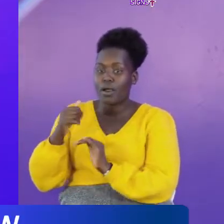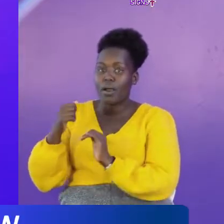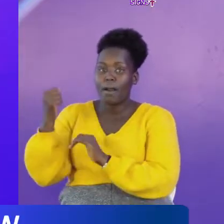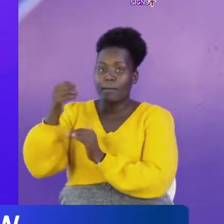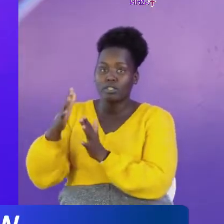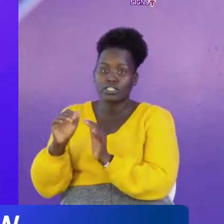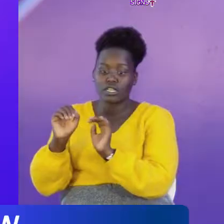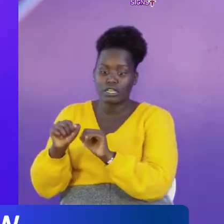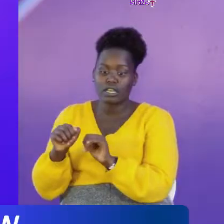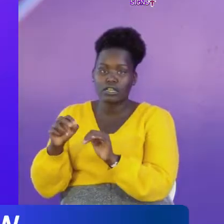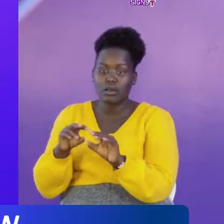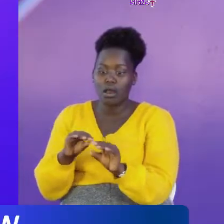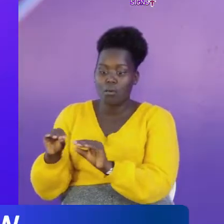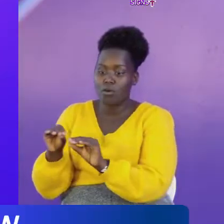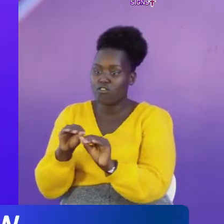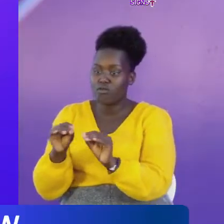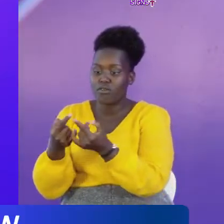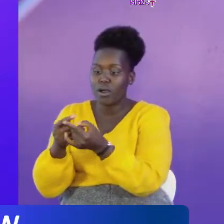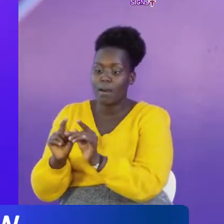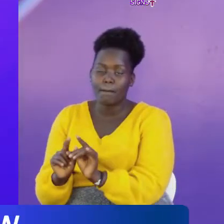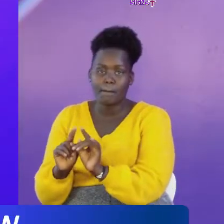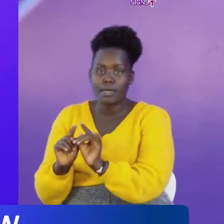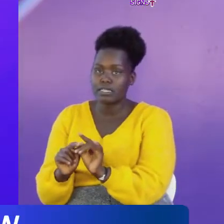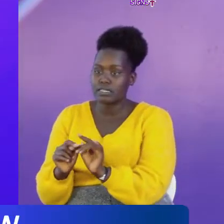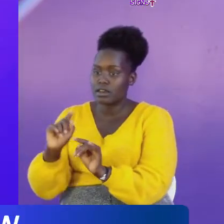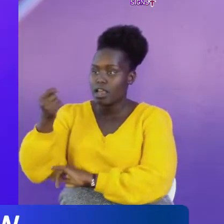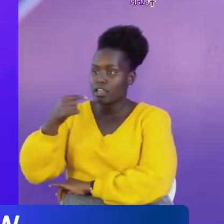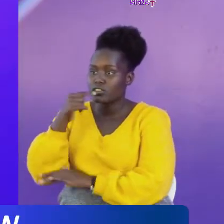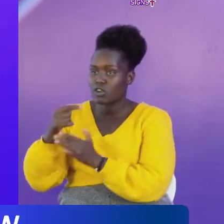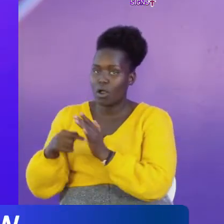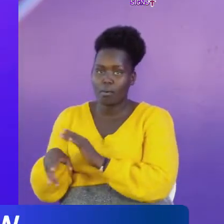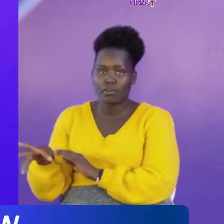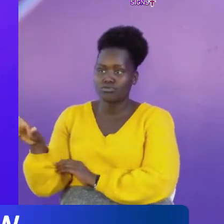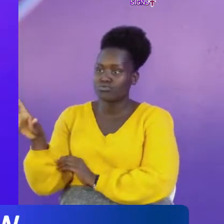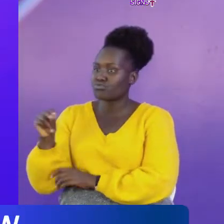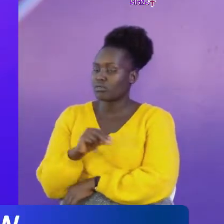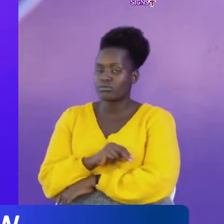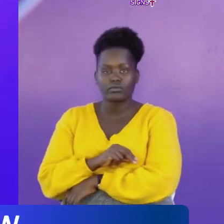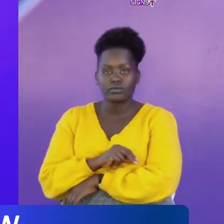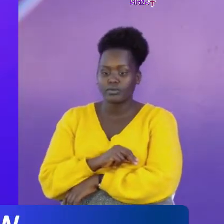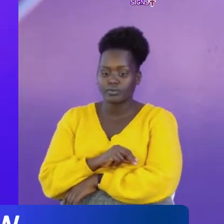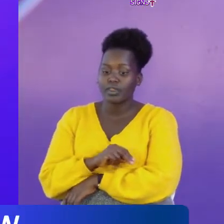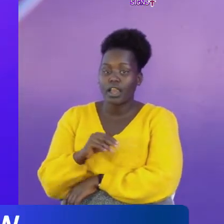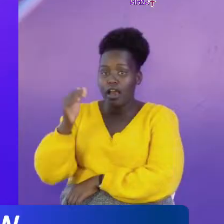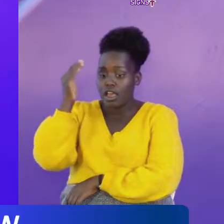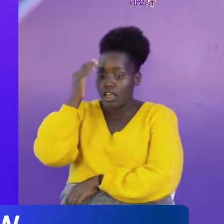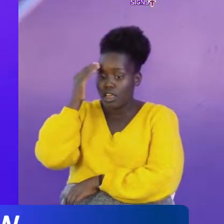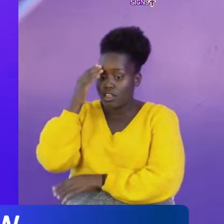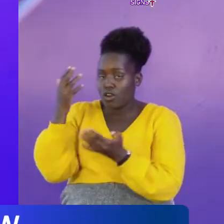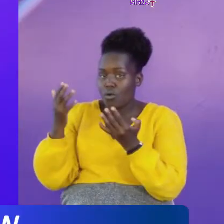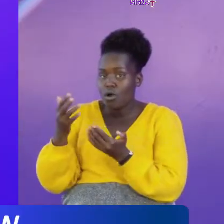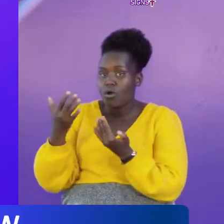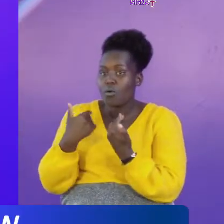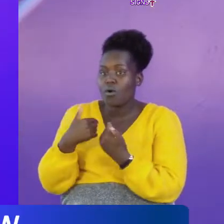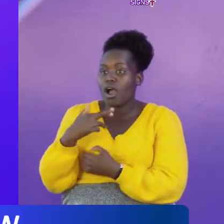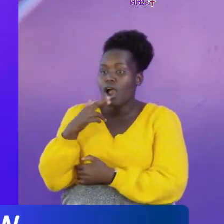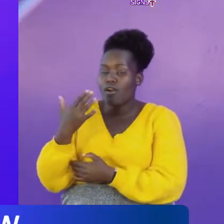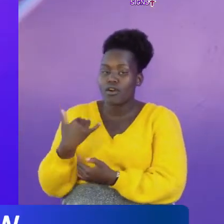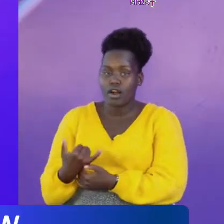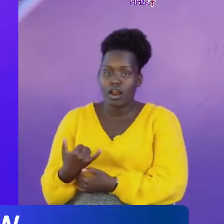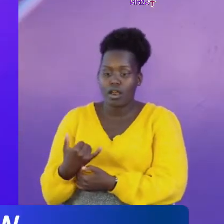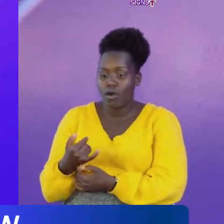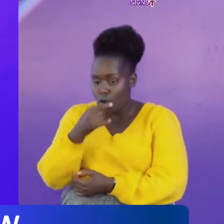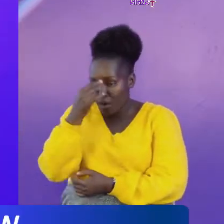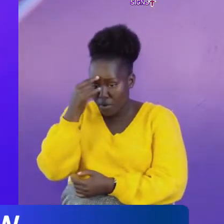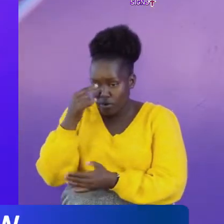and down, but Kenyans will clearly tell you, this one we don't want. Yeah. They know where we are right now